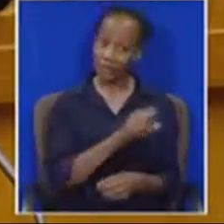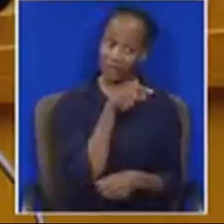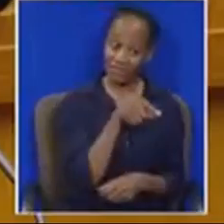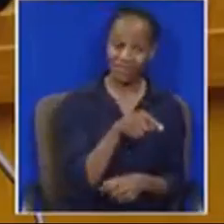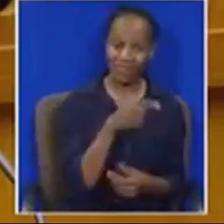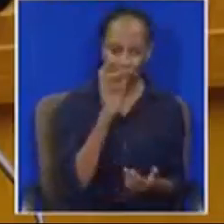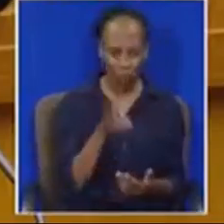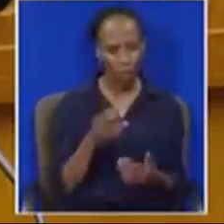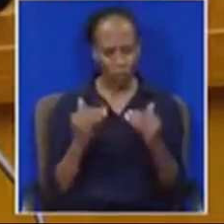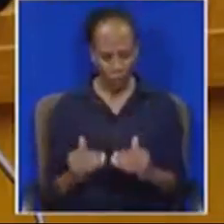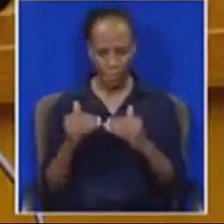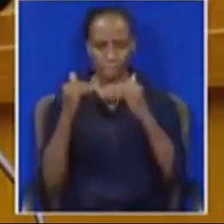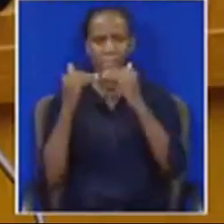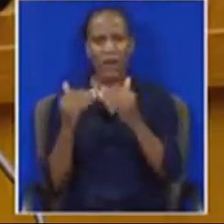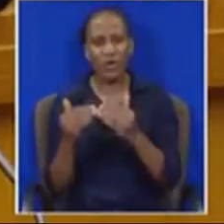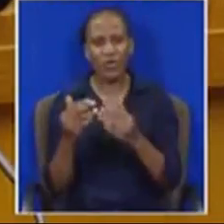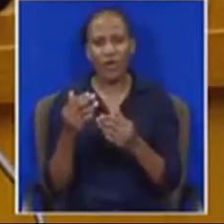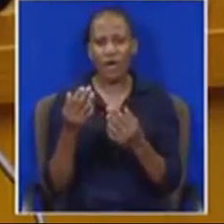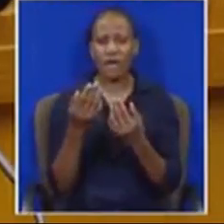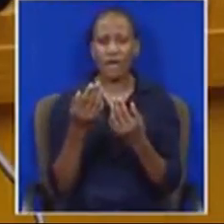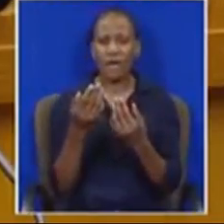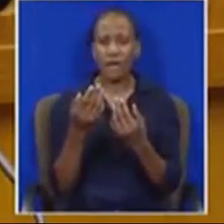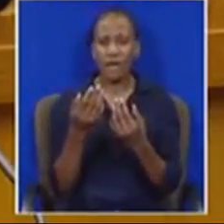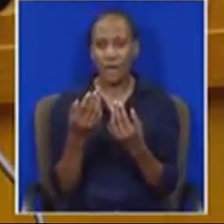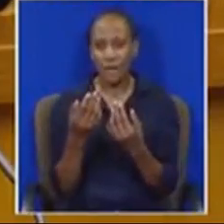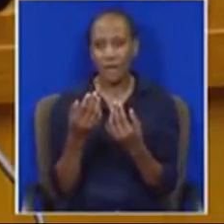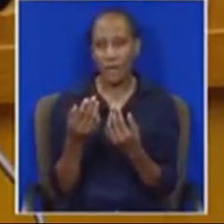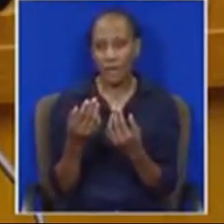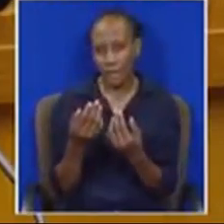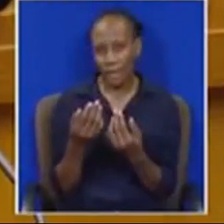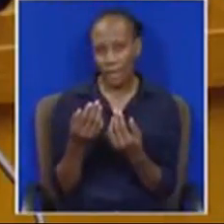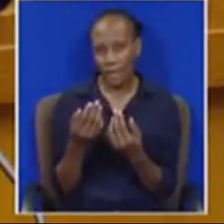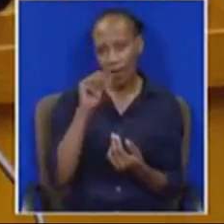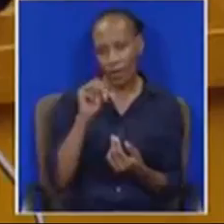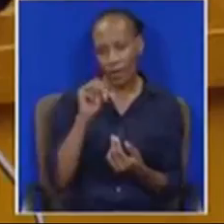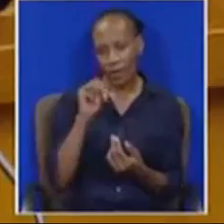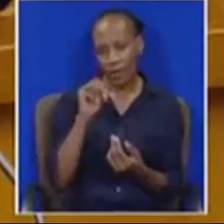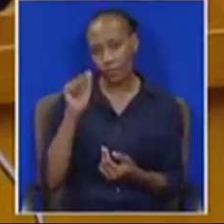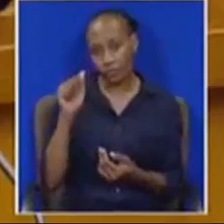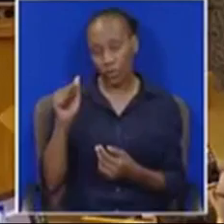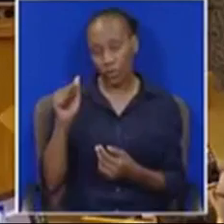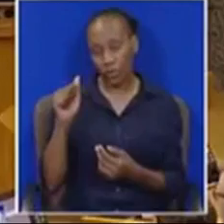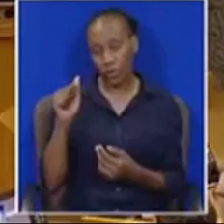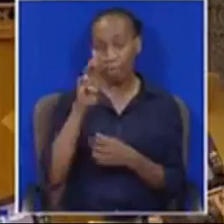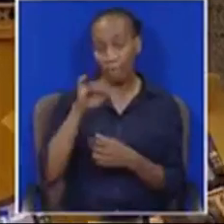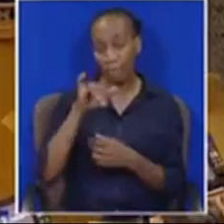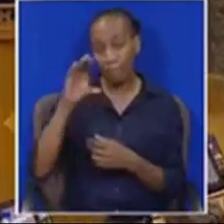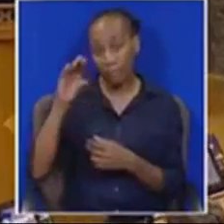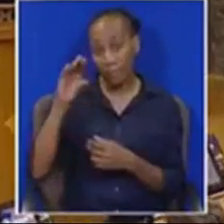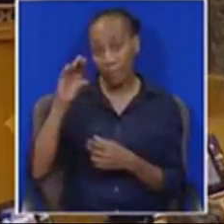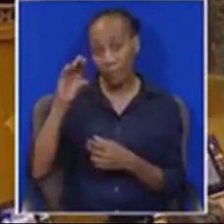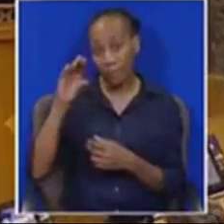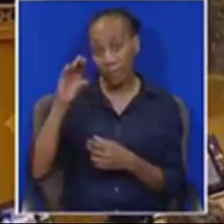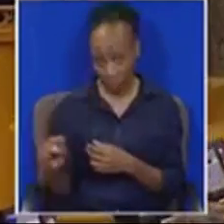of value-added trade and intra-BRICS investment into productive